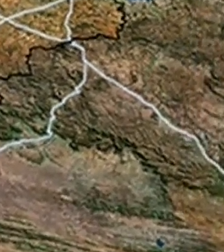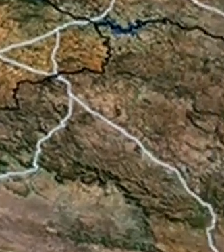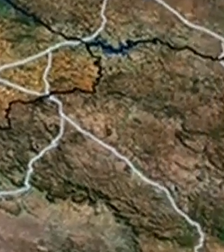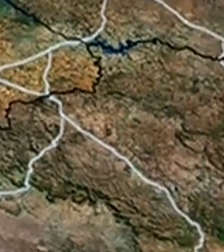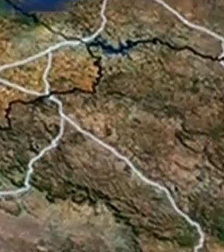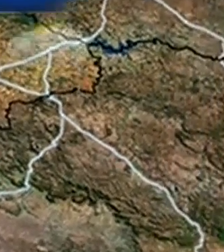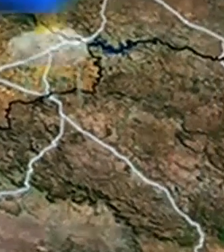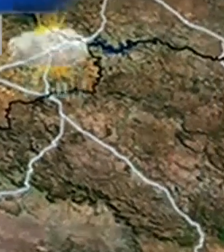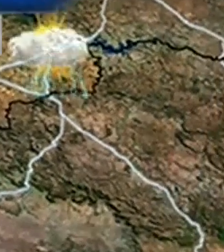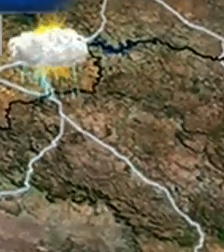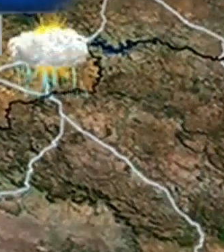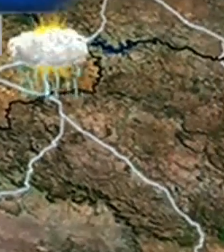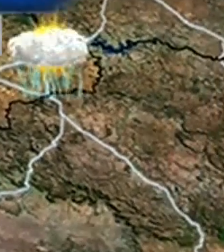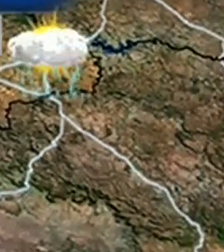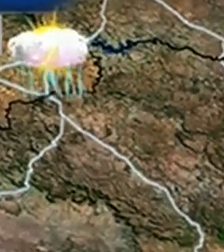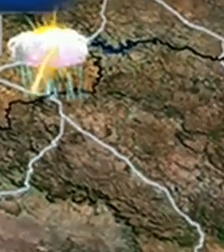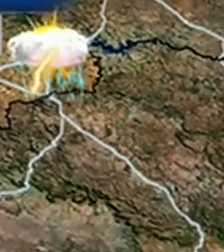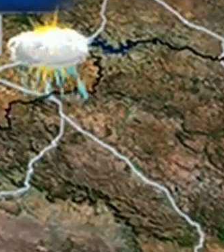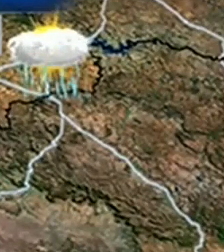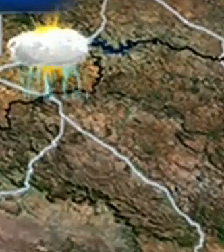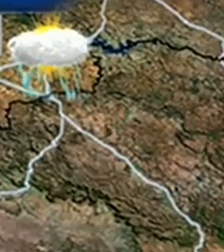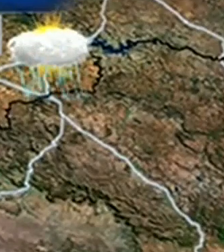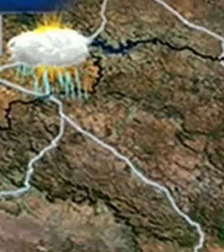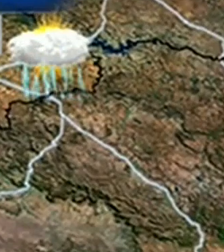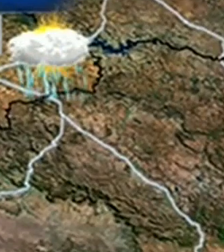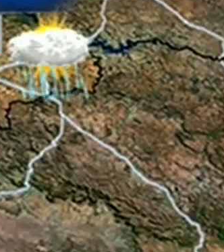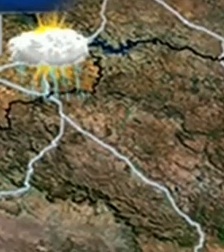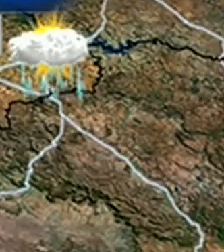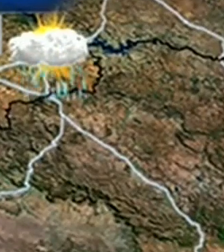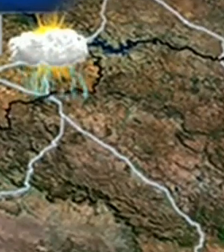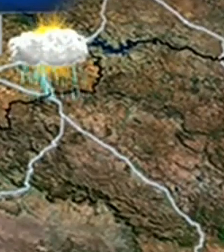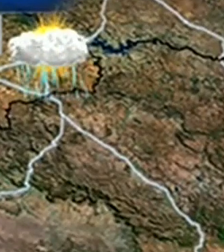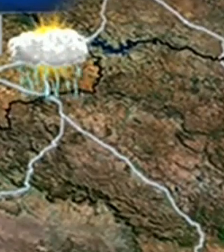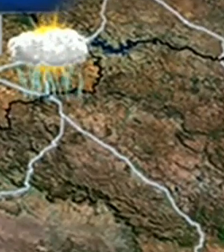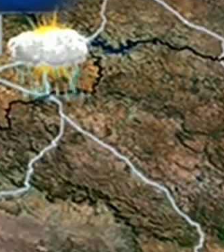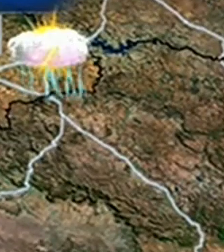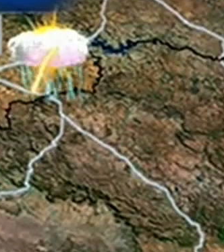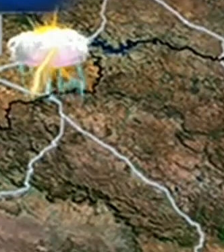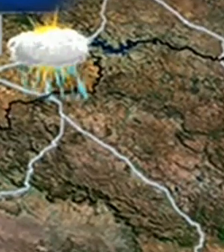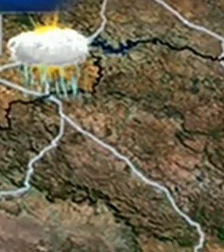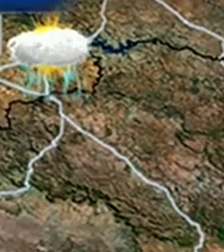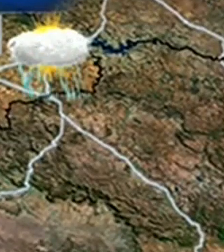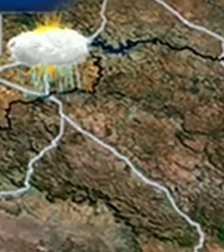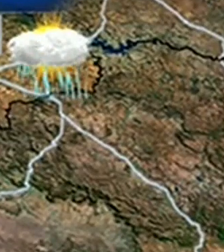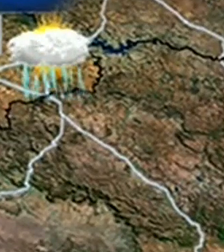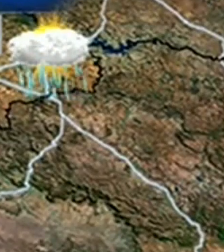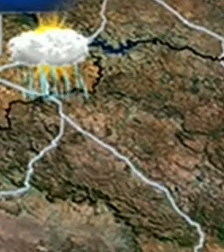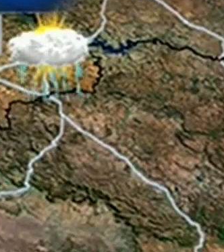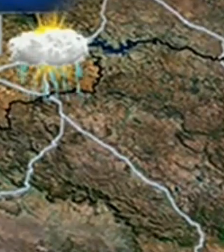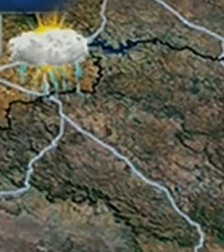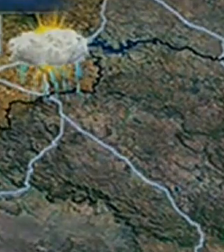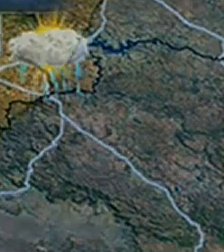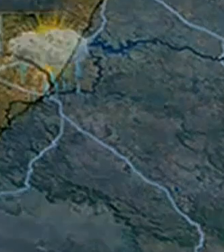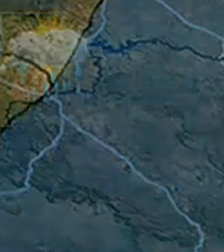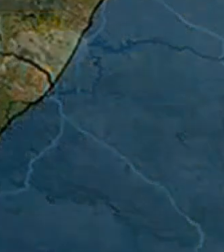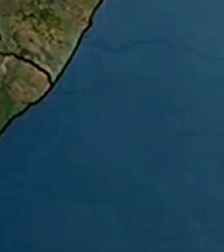re ya ka dikarolong tša ka Kapa Leboa la ka moswane go a tonya go tšidifetše ka dikarolong tša ka bo Upington wena le go ka bo Kuruman go a tonya ka dikarolong tše ka bo